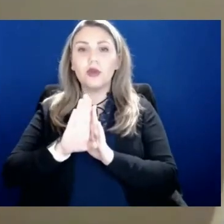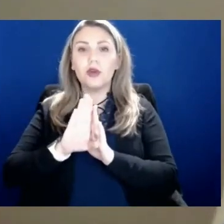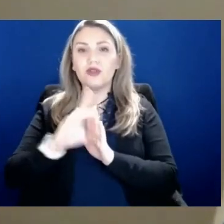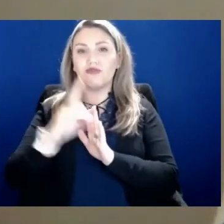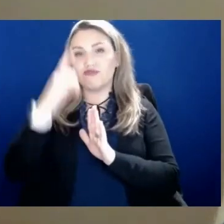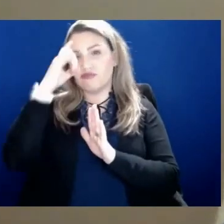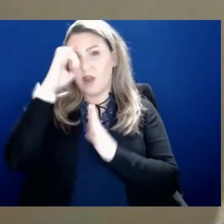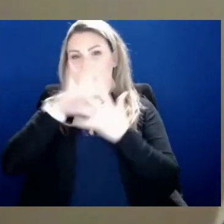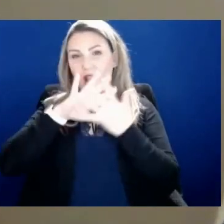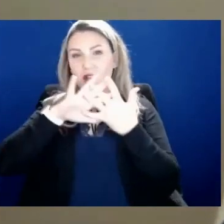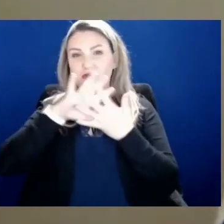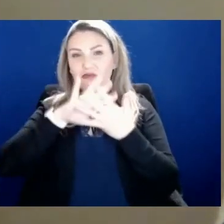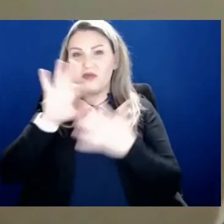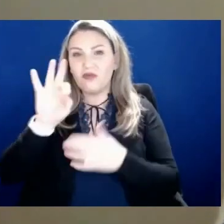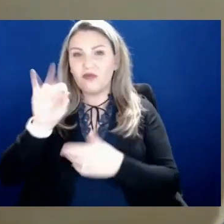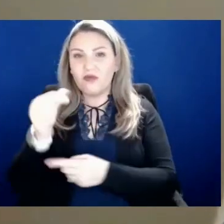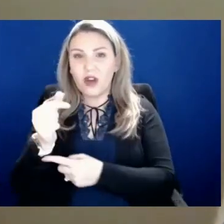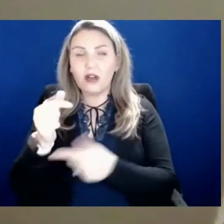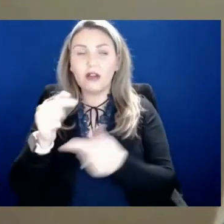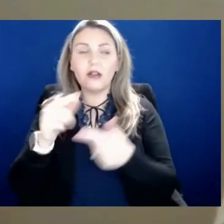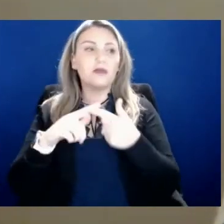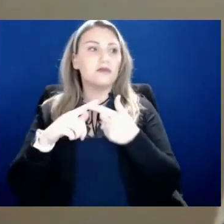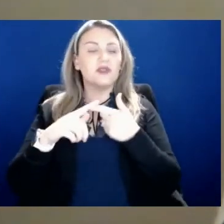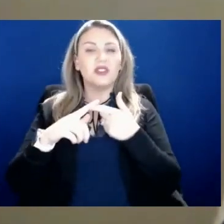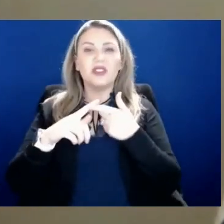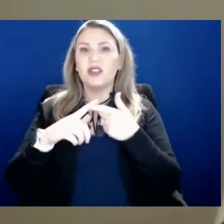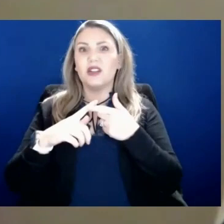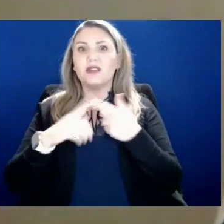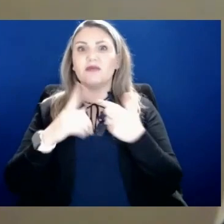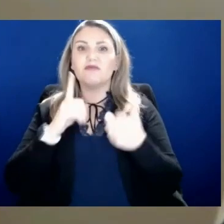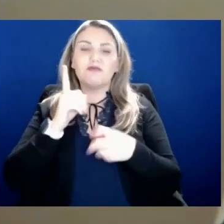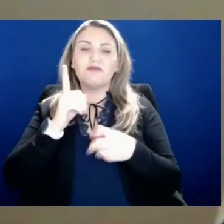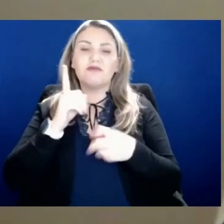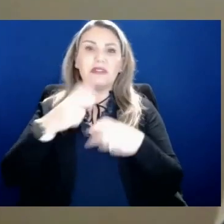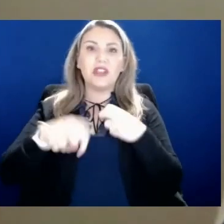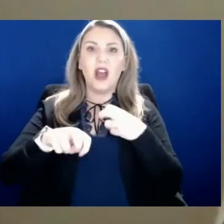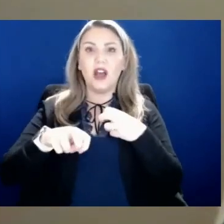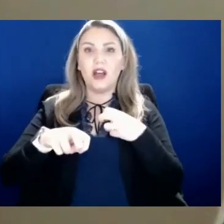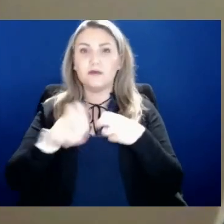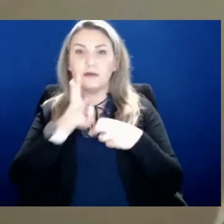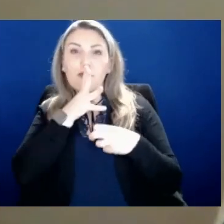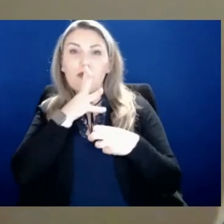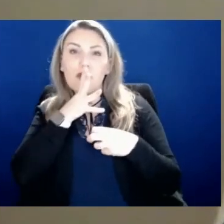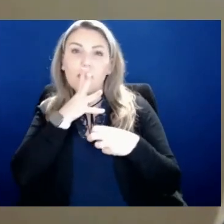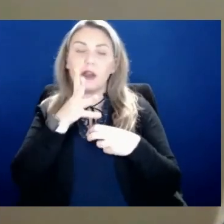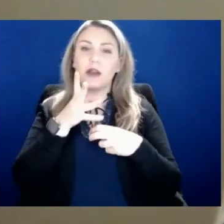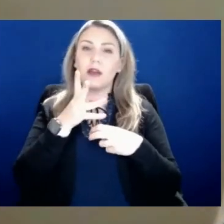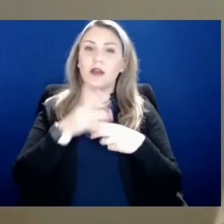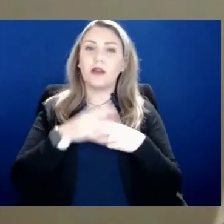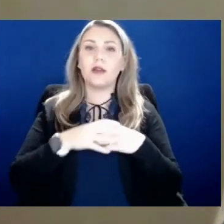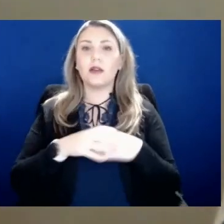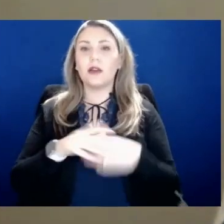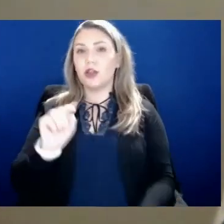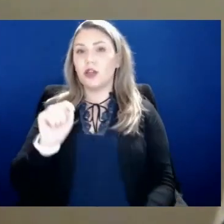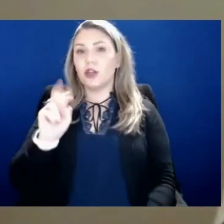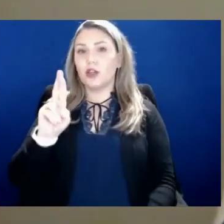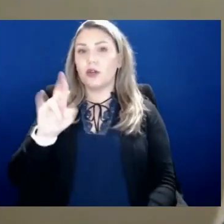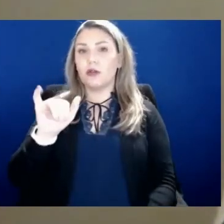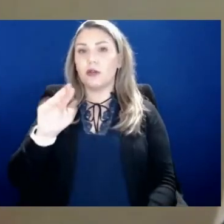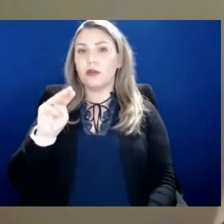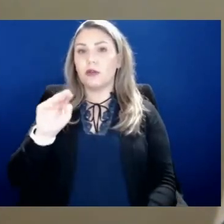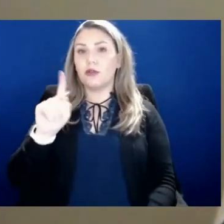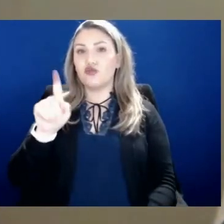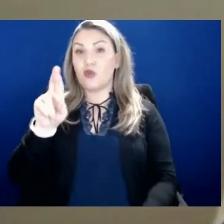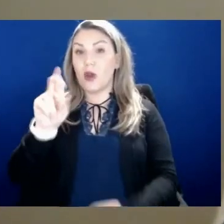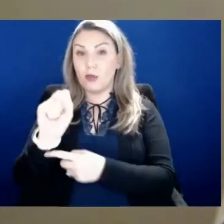fog, difficulty finding words. I also developed tremors that